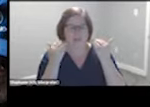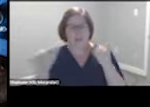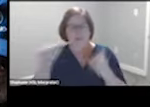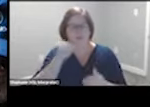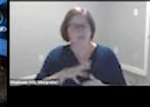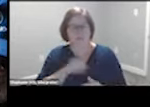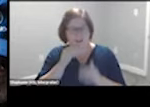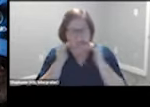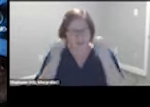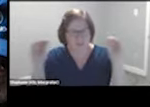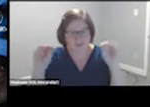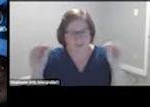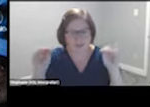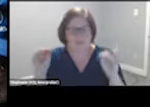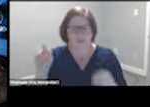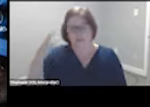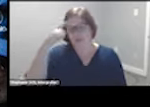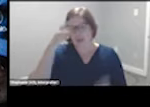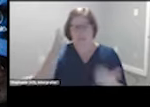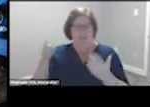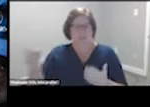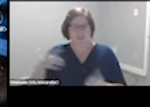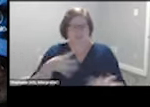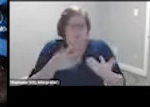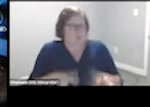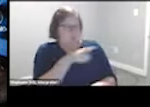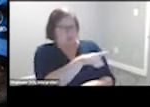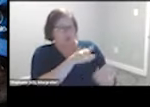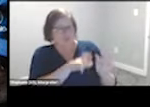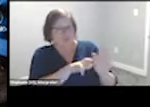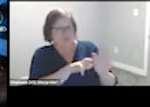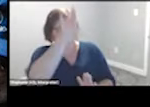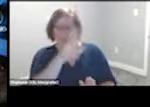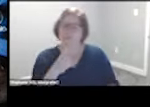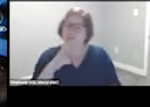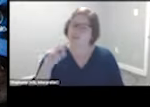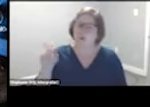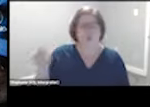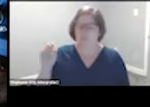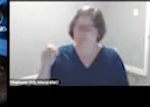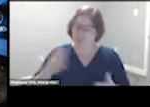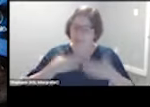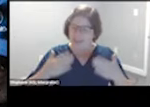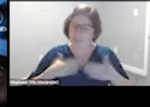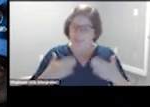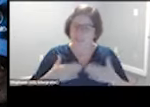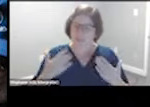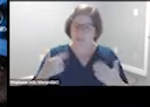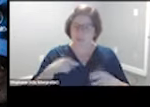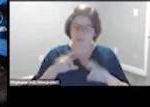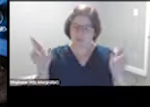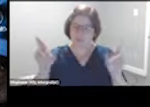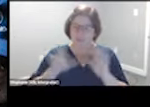of my close friends that maybe she doesn't like you to fly. And then I told, she was so happy that I will fly